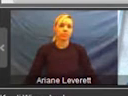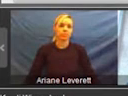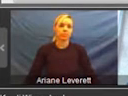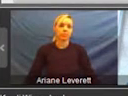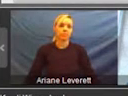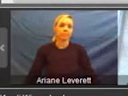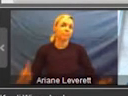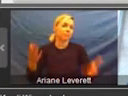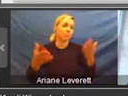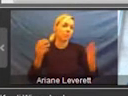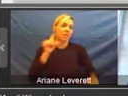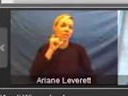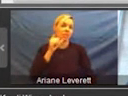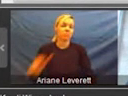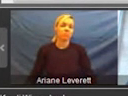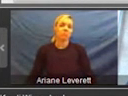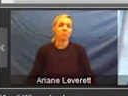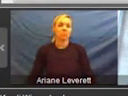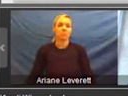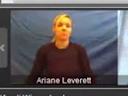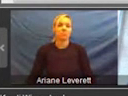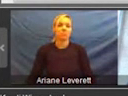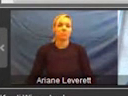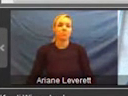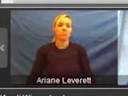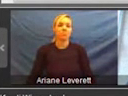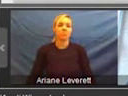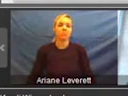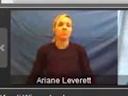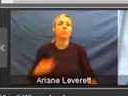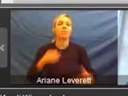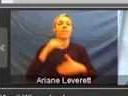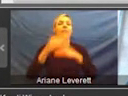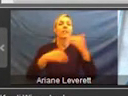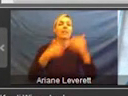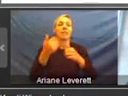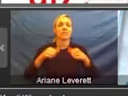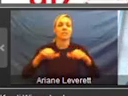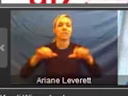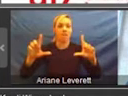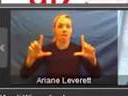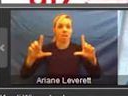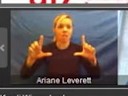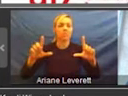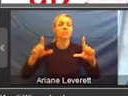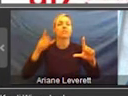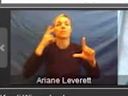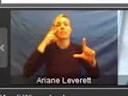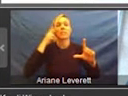Maybe not. Otherwise, on this next slide, we have a screenshot.